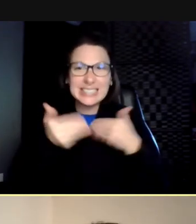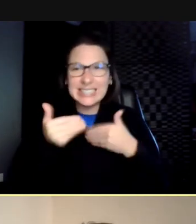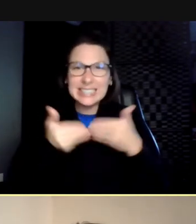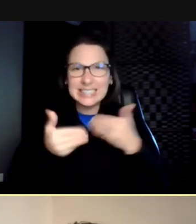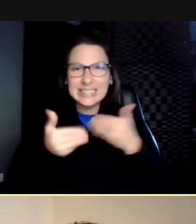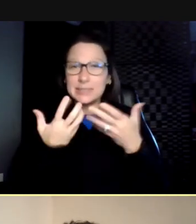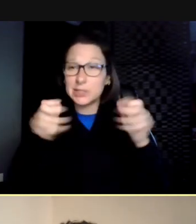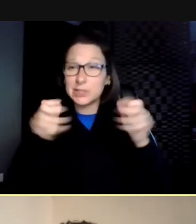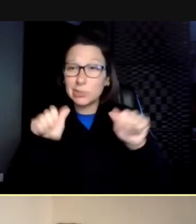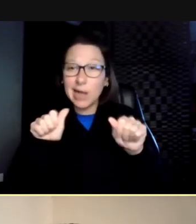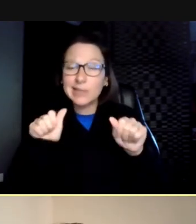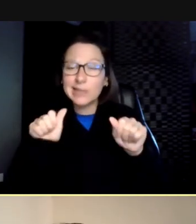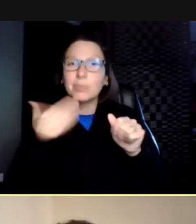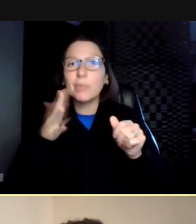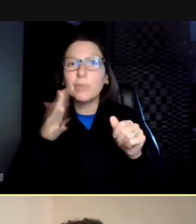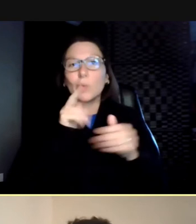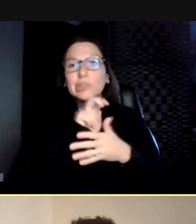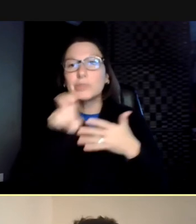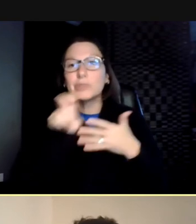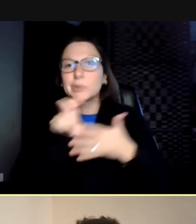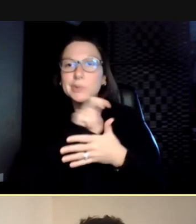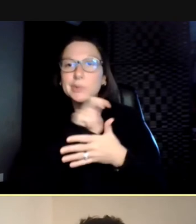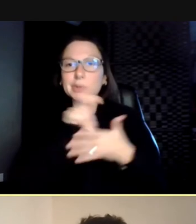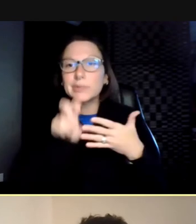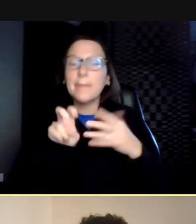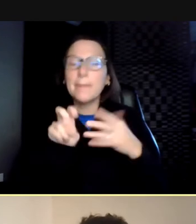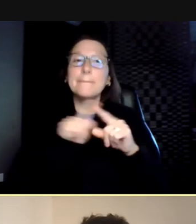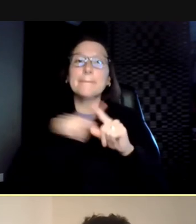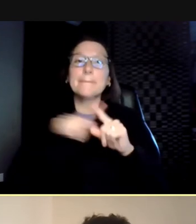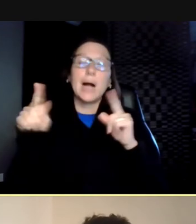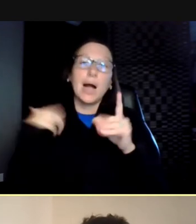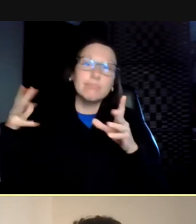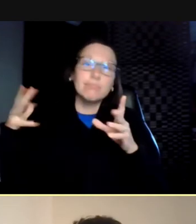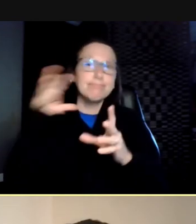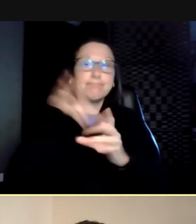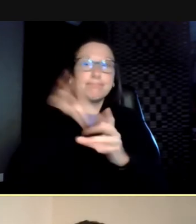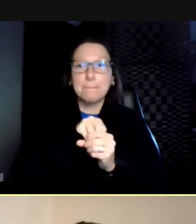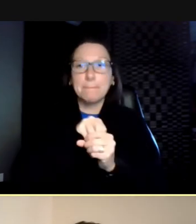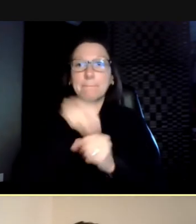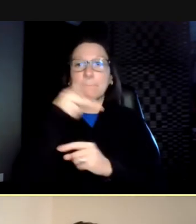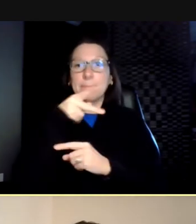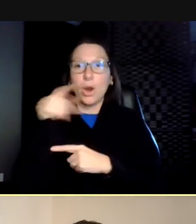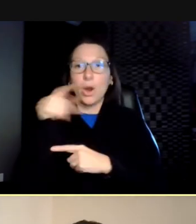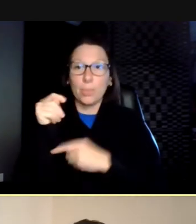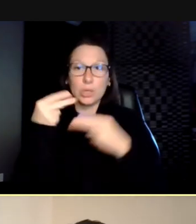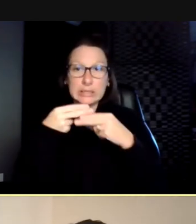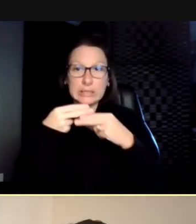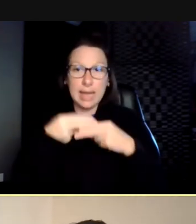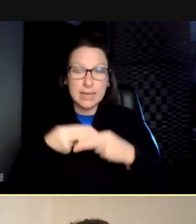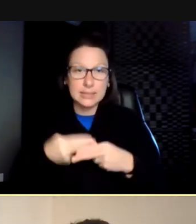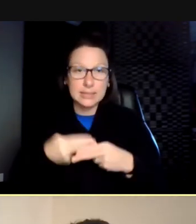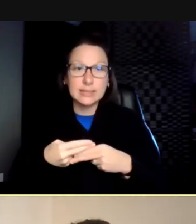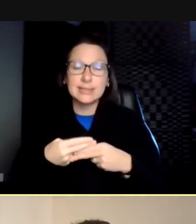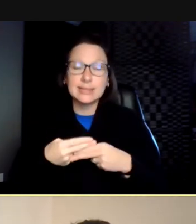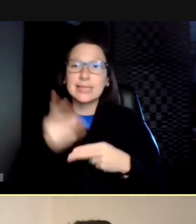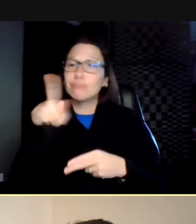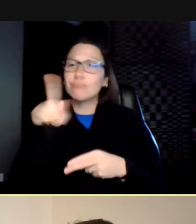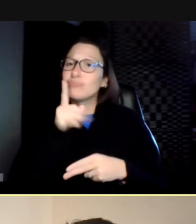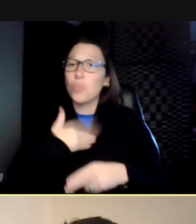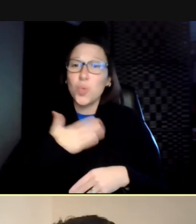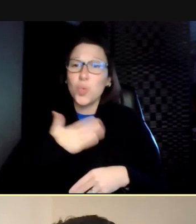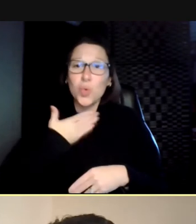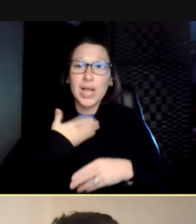kind of jump around a little bit, but I did include everything in a PowerPoint slides, which I'm more than happy to share